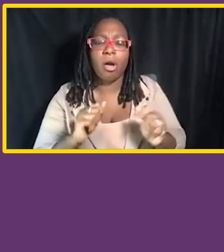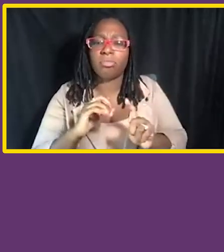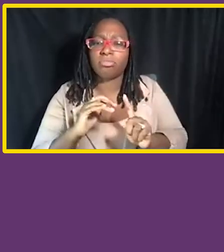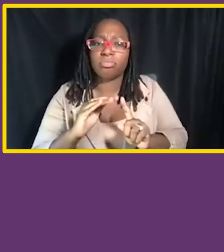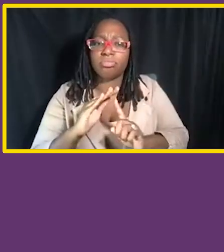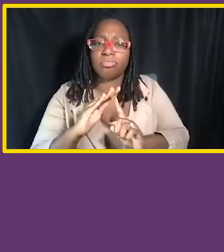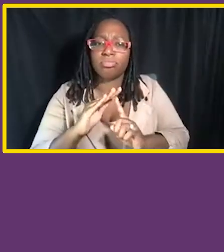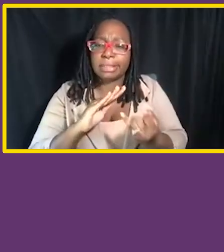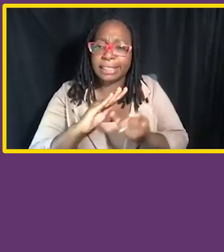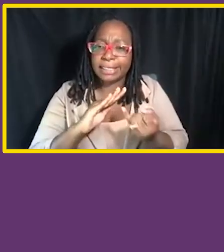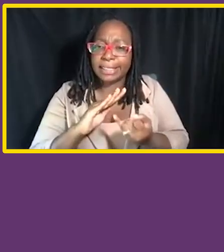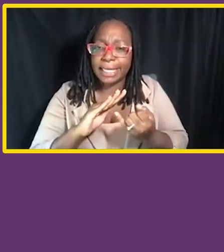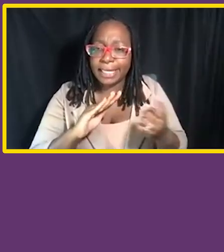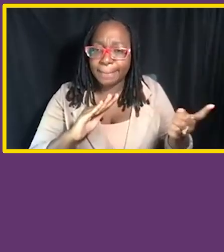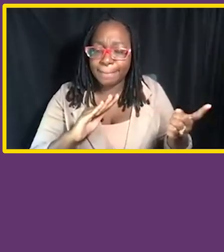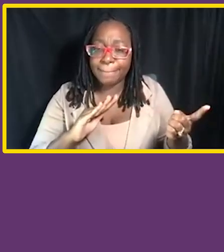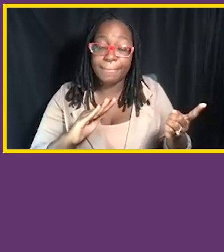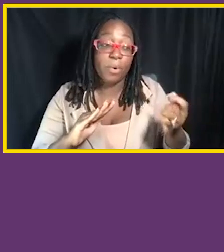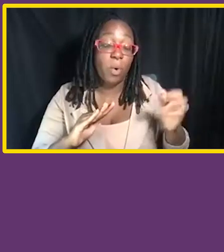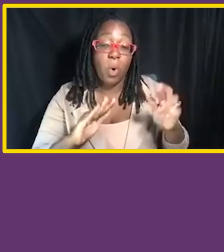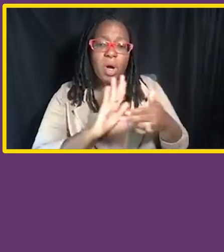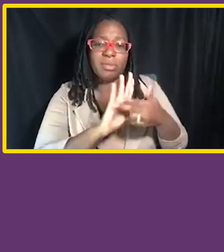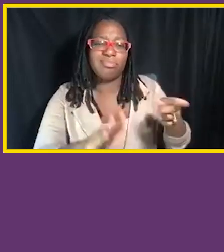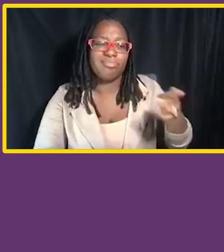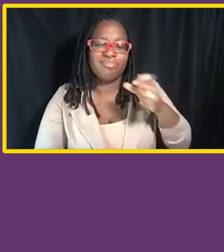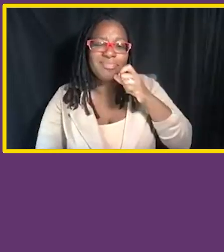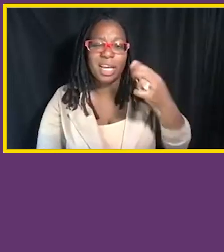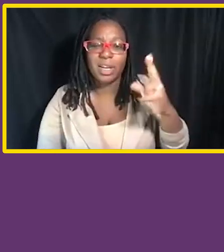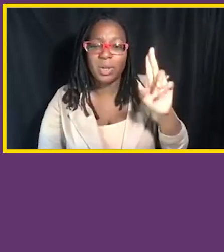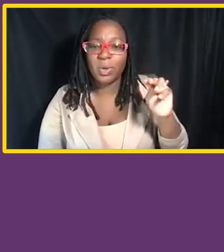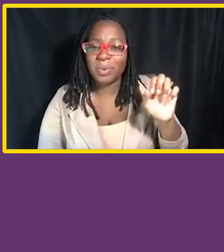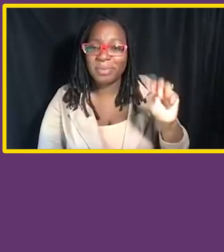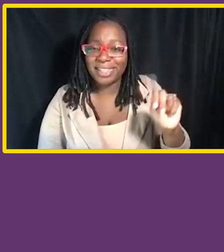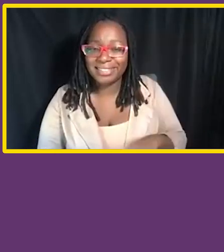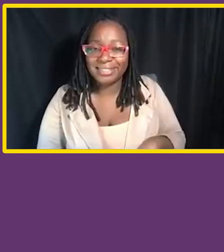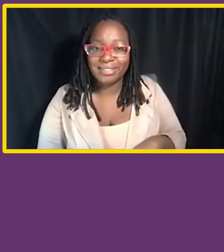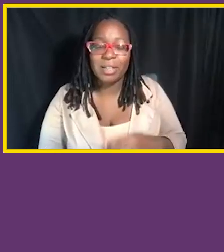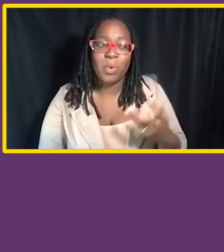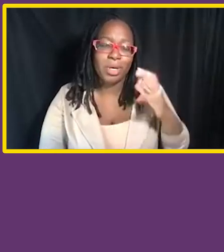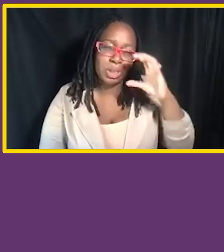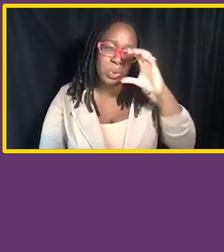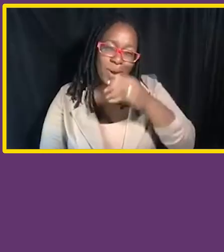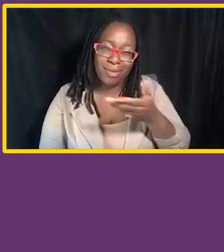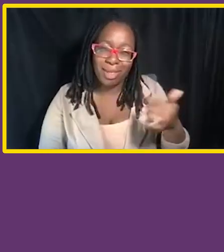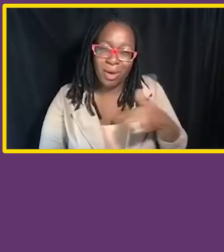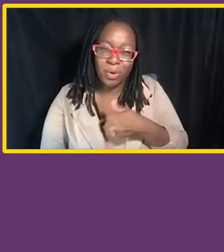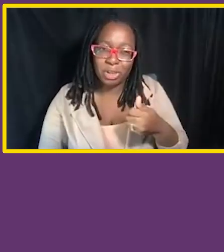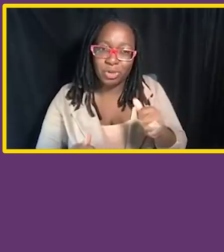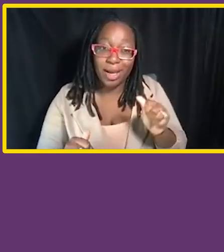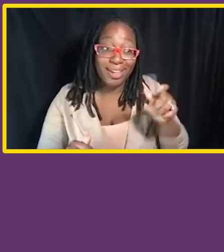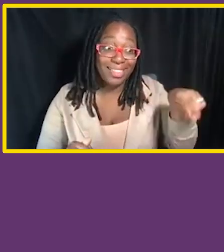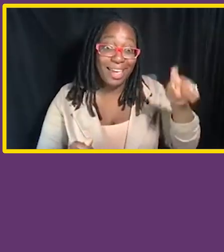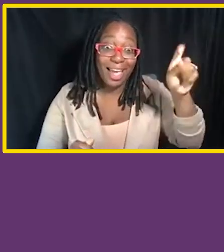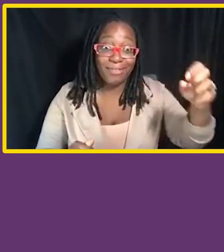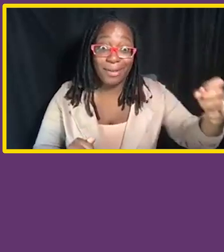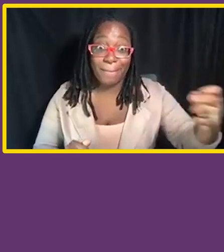human altogether, what is this weird thing that we also look for them to rescue and save us